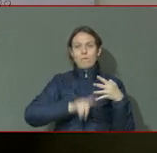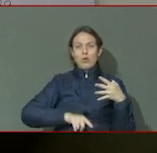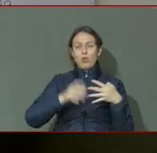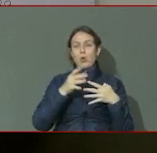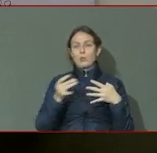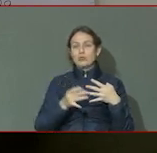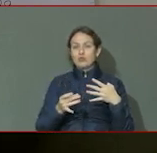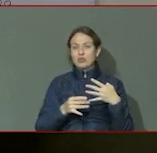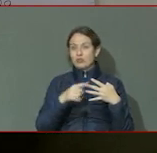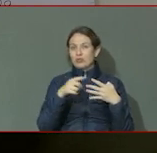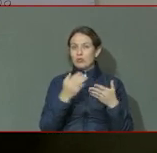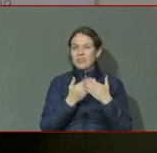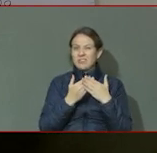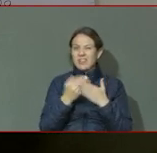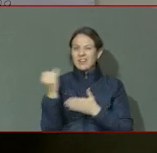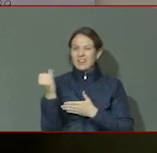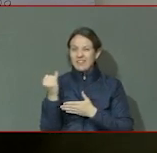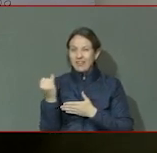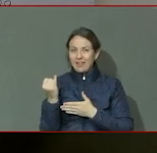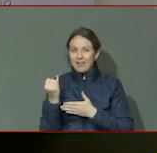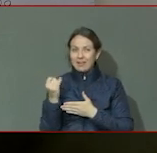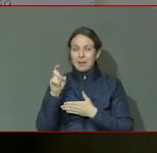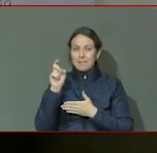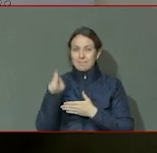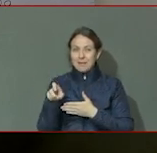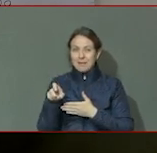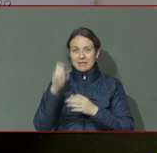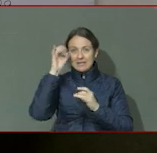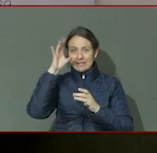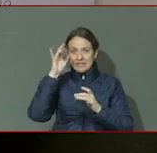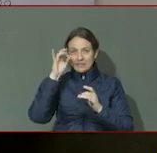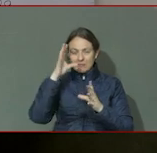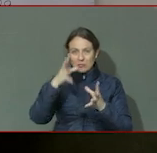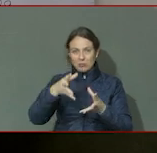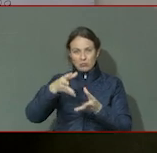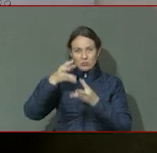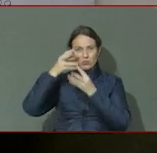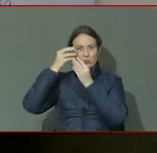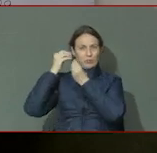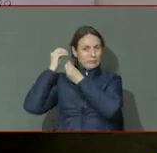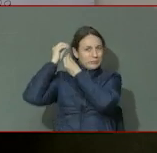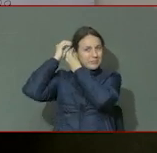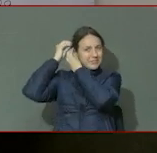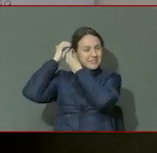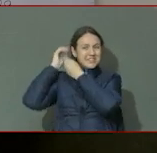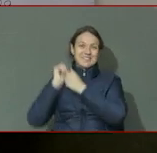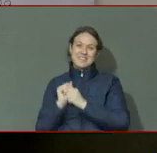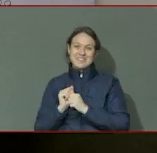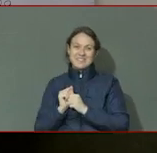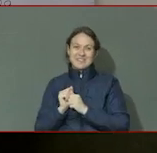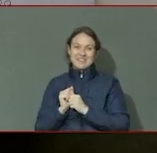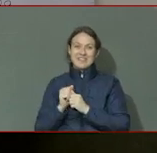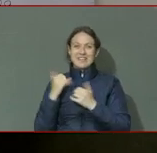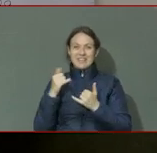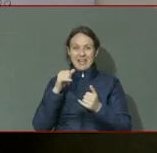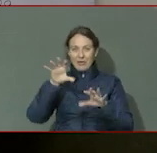when you study, it's like a sponge sucking up the information. When you go to the page, the sponge is